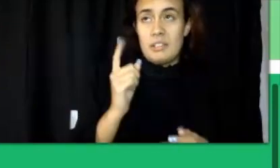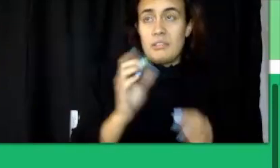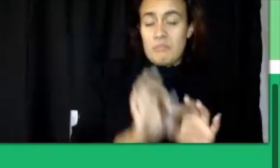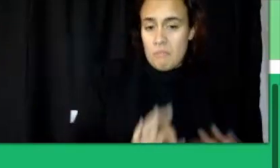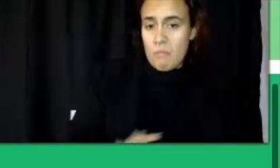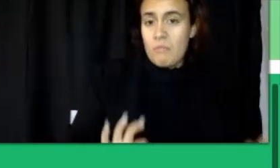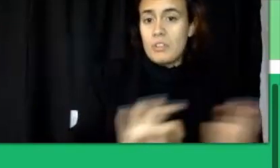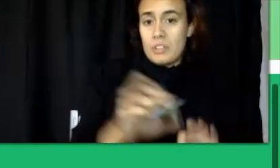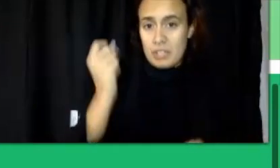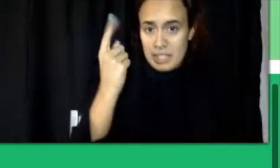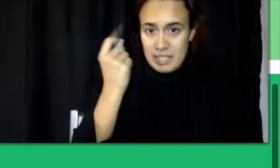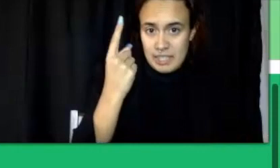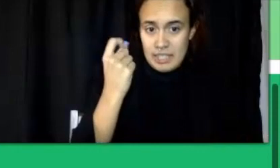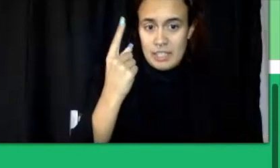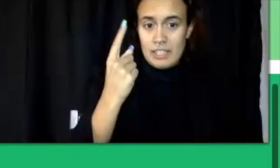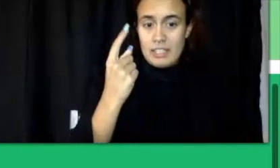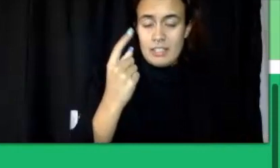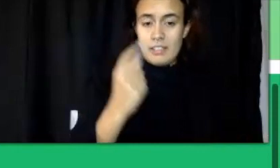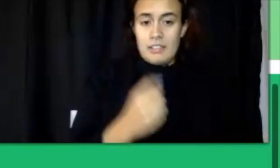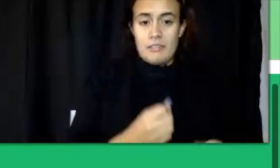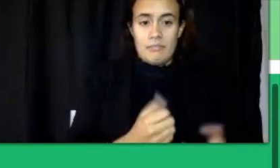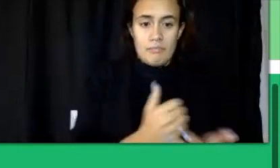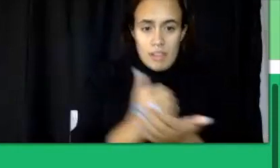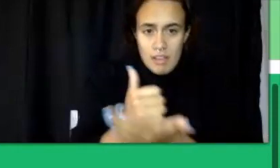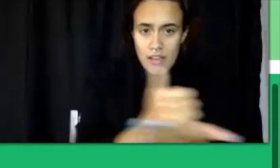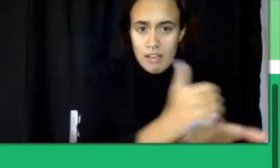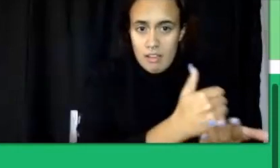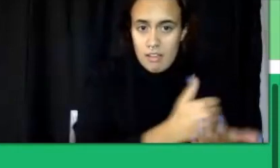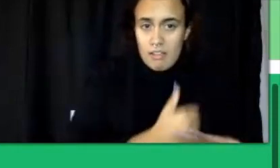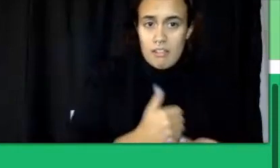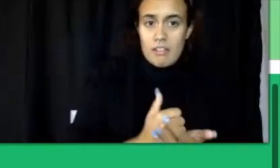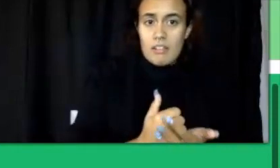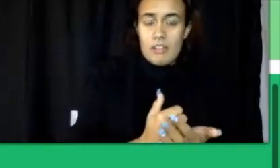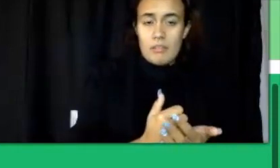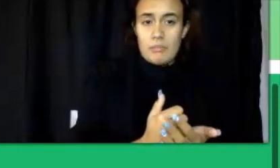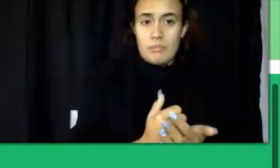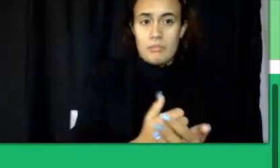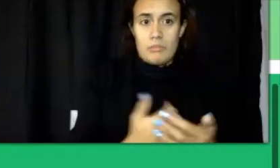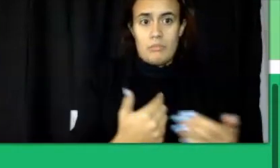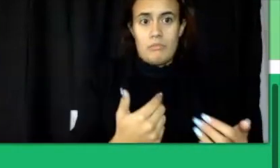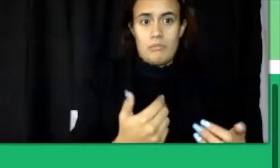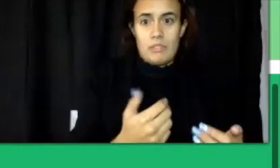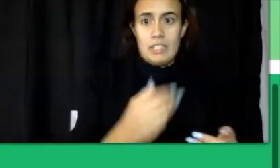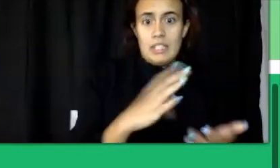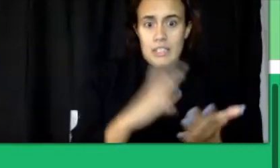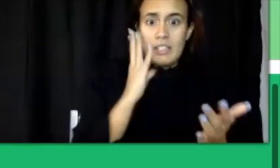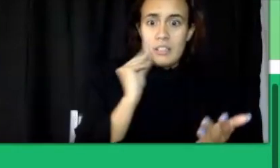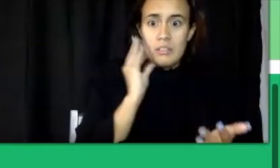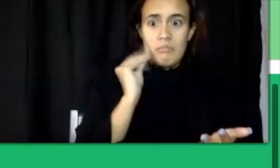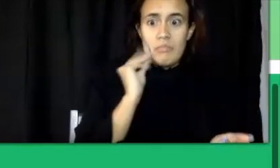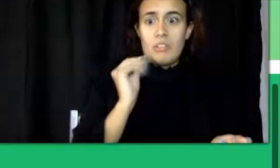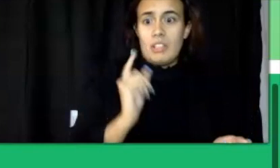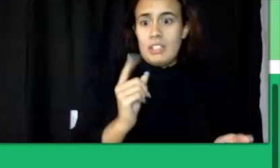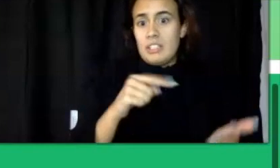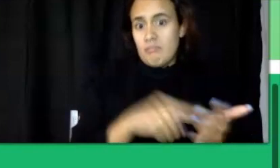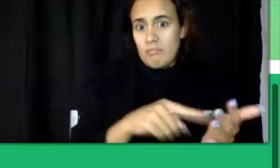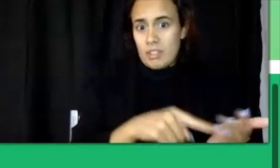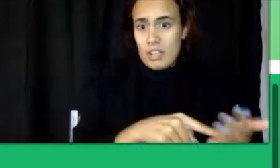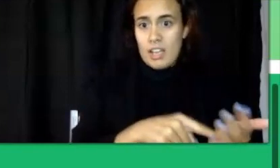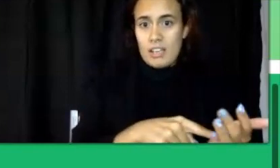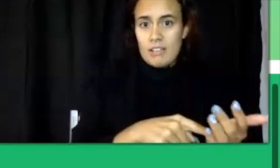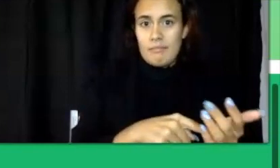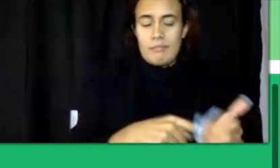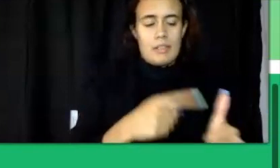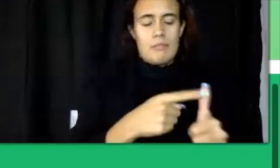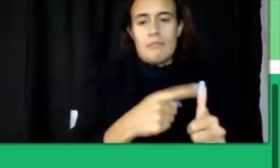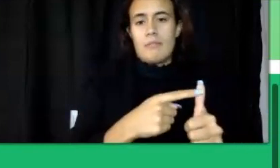way to kind of help a lot of people who are going to default this year, and that's also going to stop them from being able to buy houses